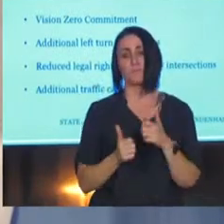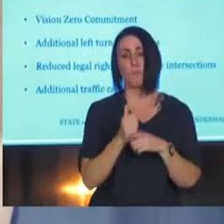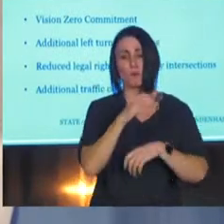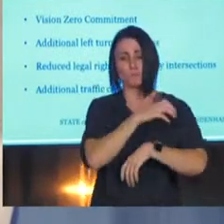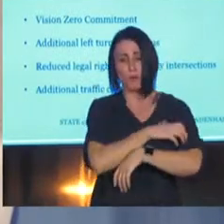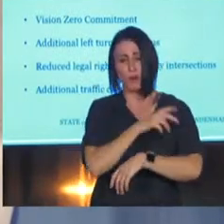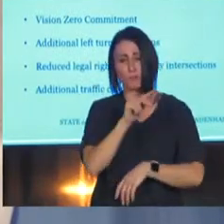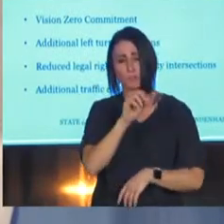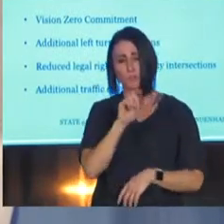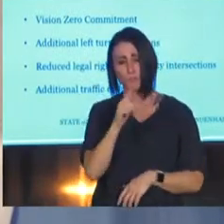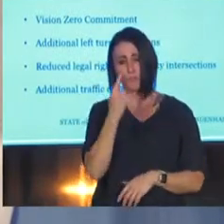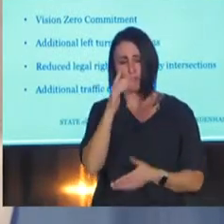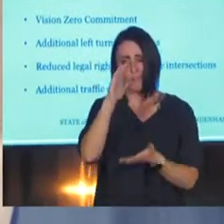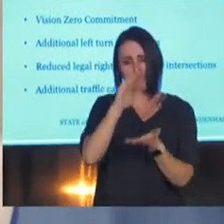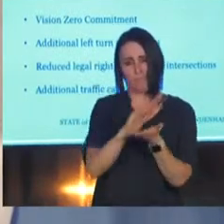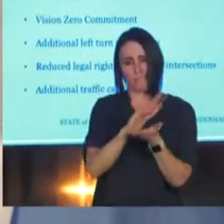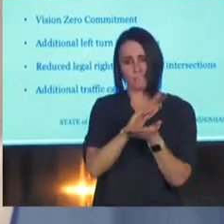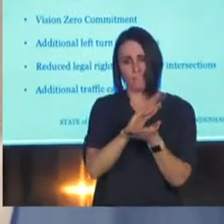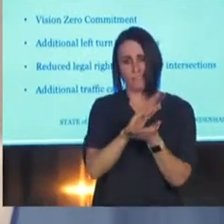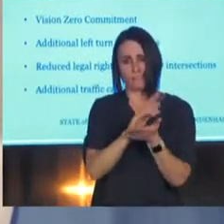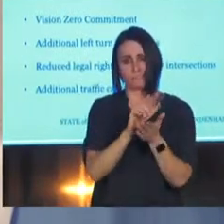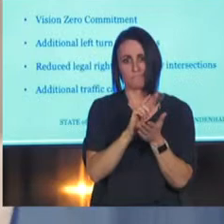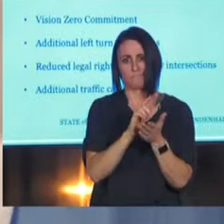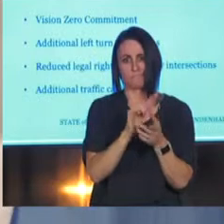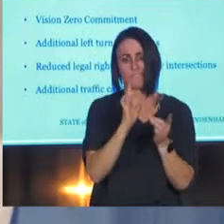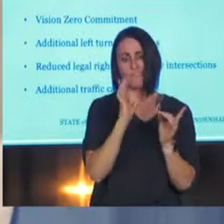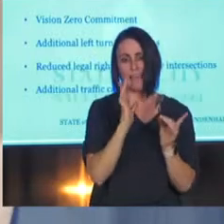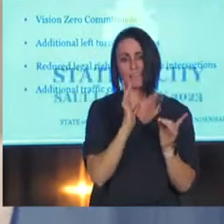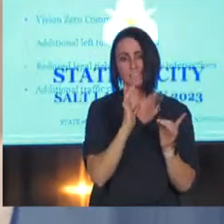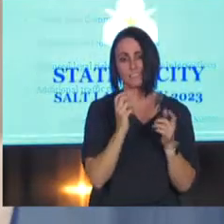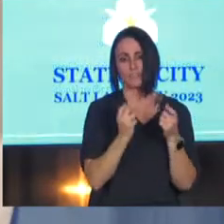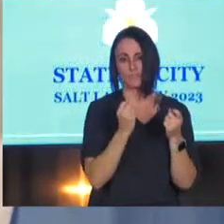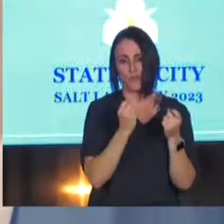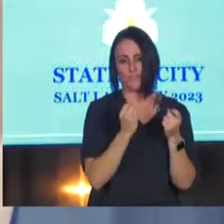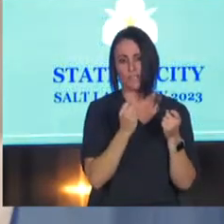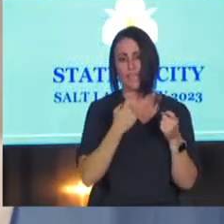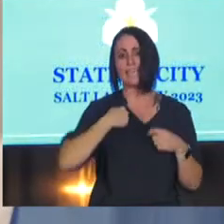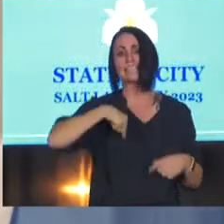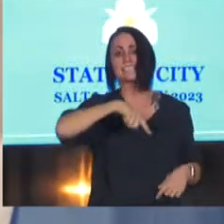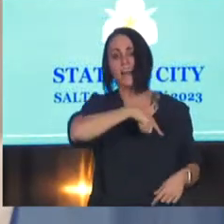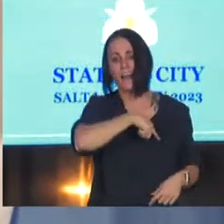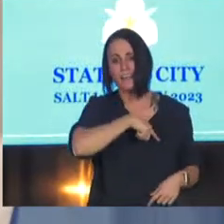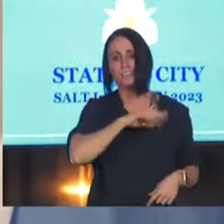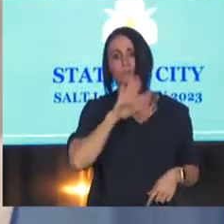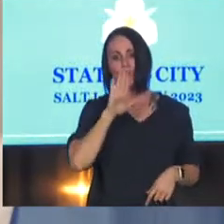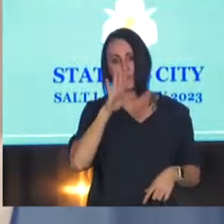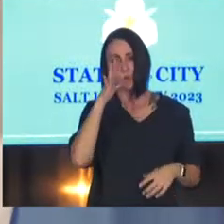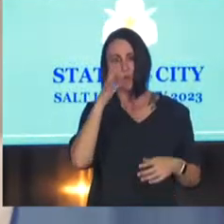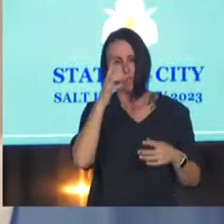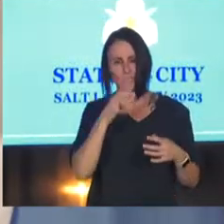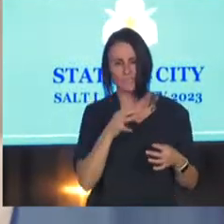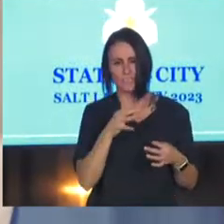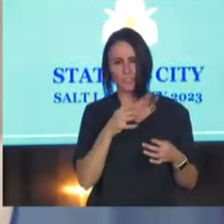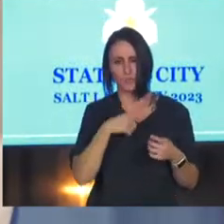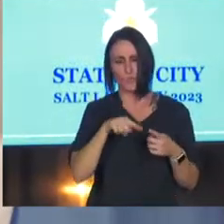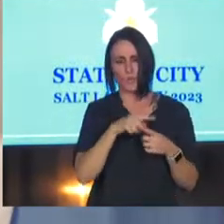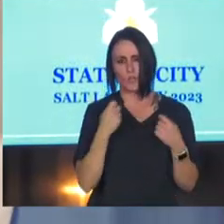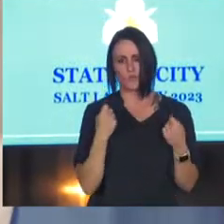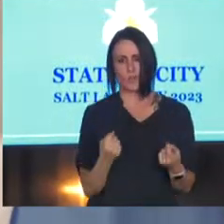powerful tool for reducing traffic violence is us. It's the choices that we make when we get behind the